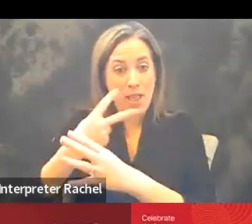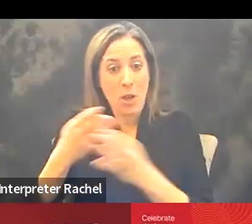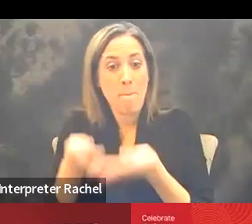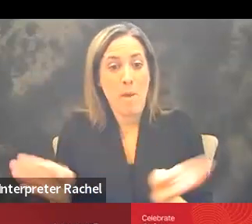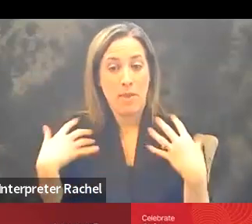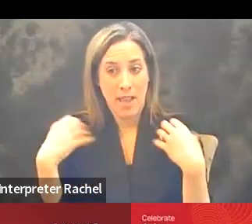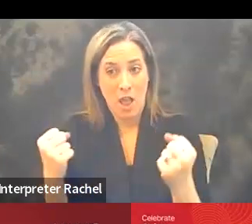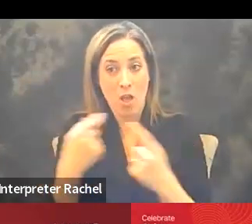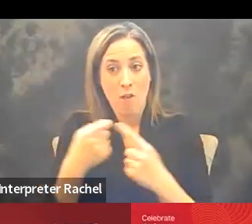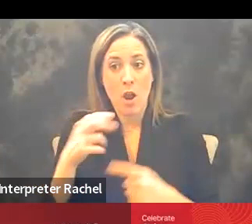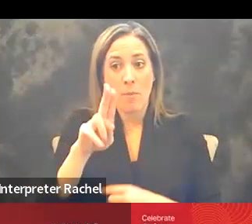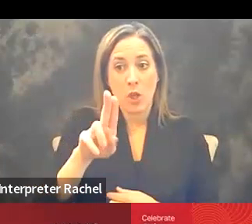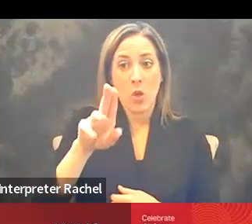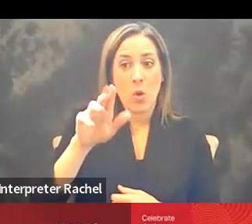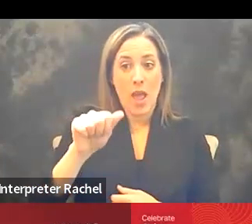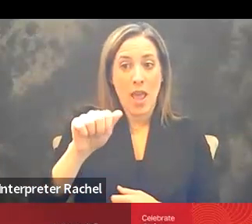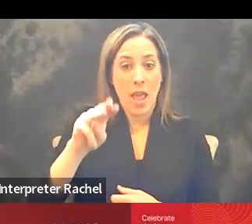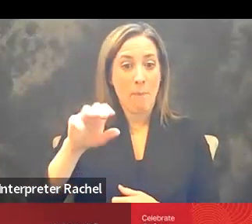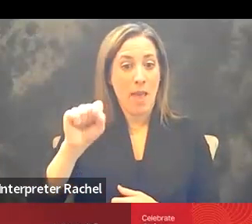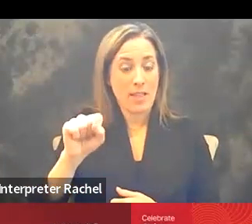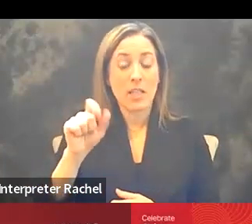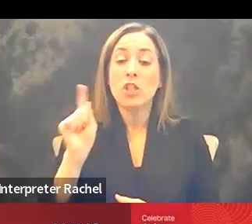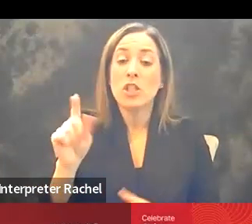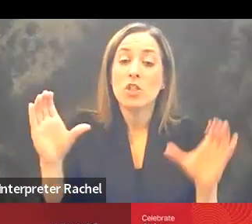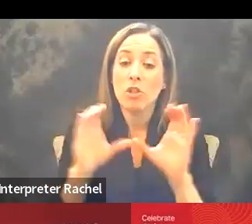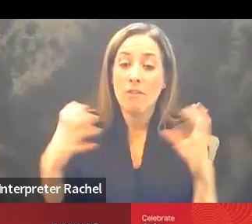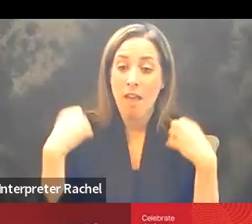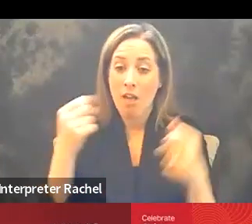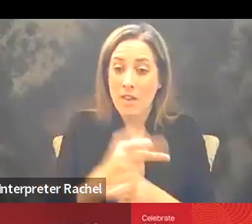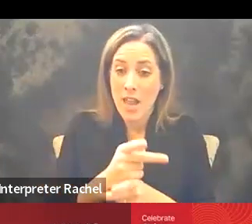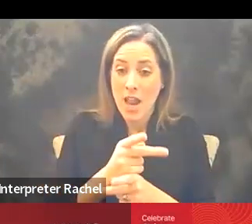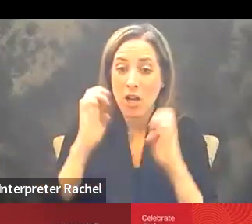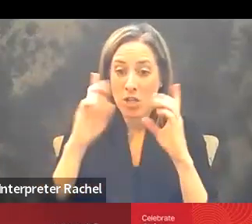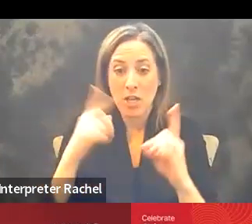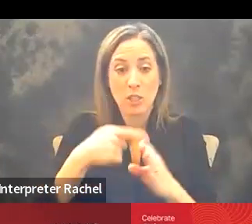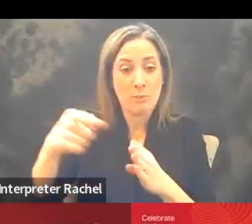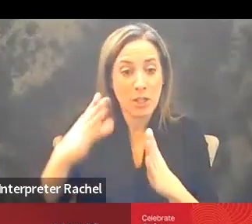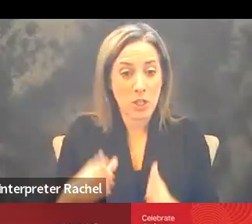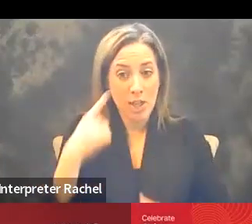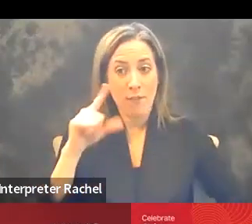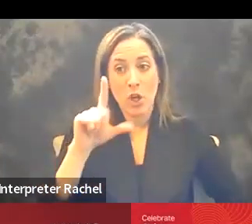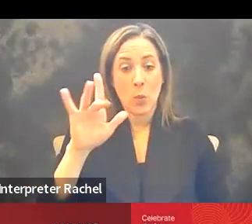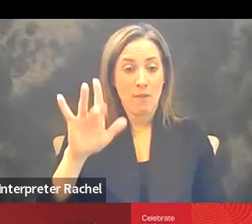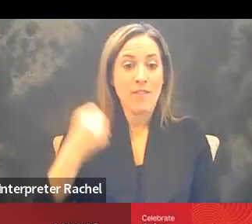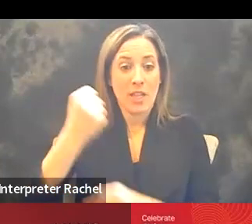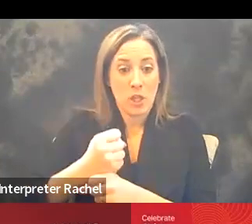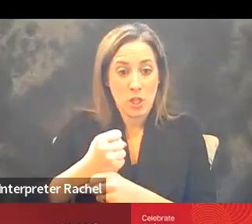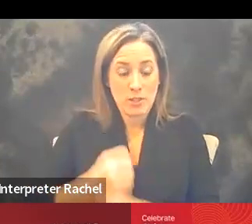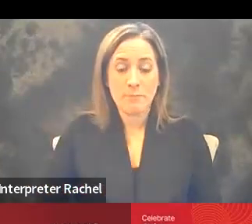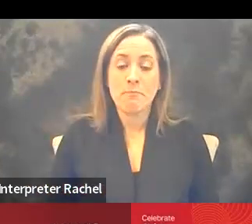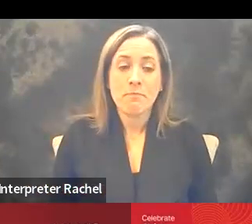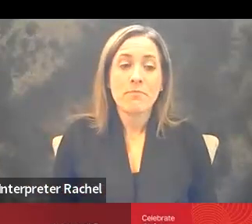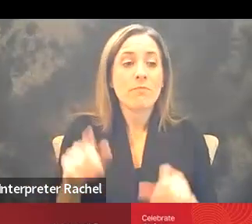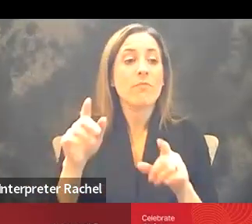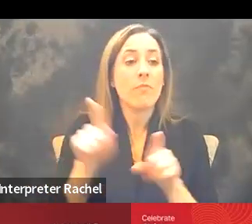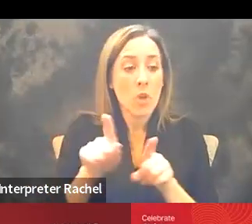health from UAMS. She has been a certified healthcare education specialist for 25 years. And joining